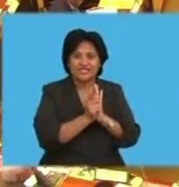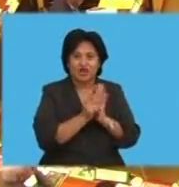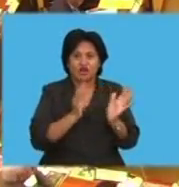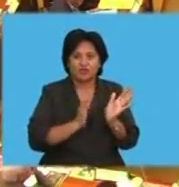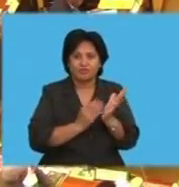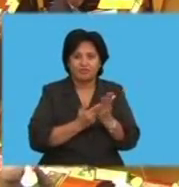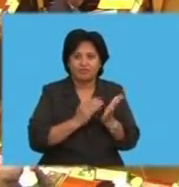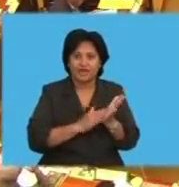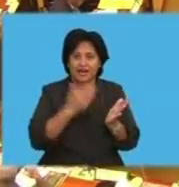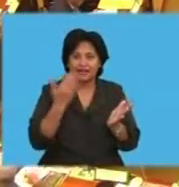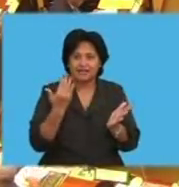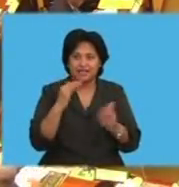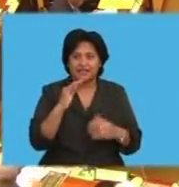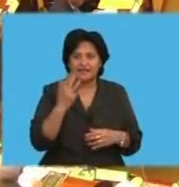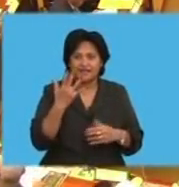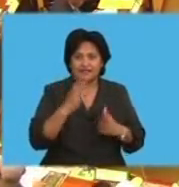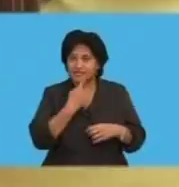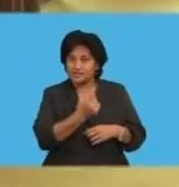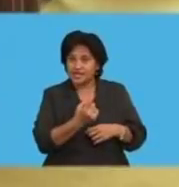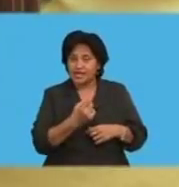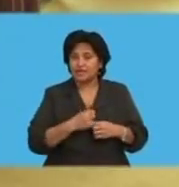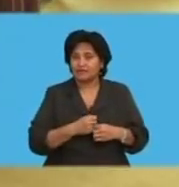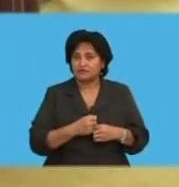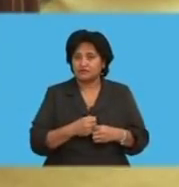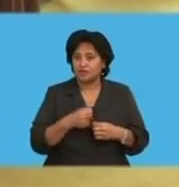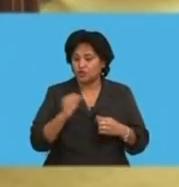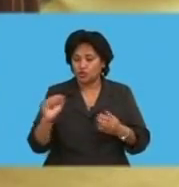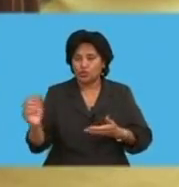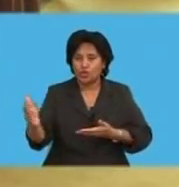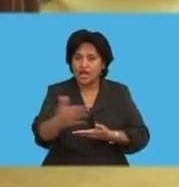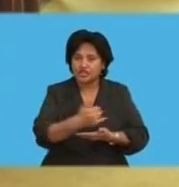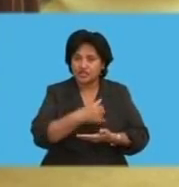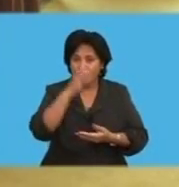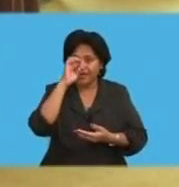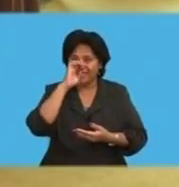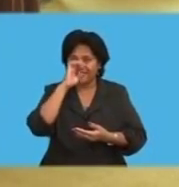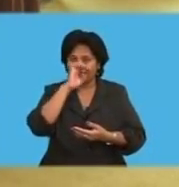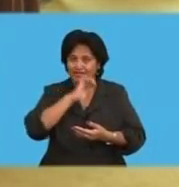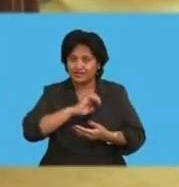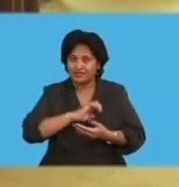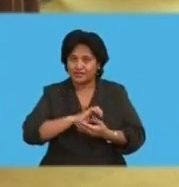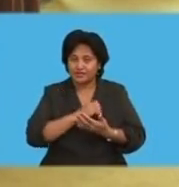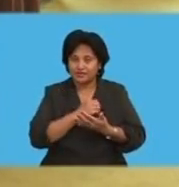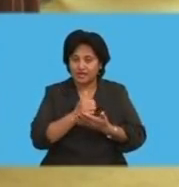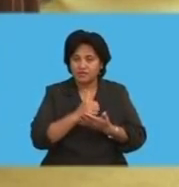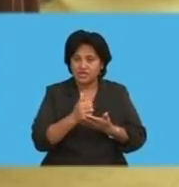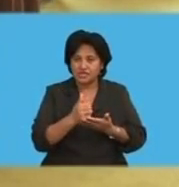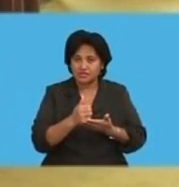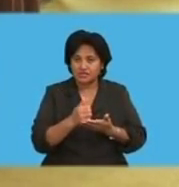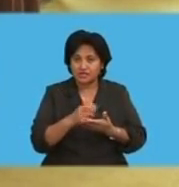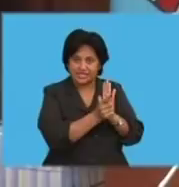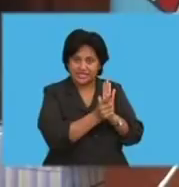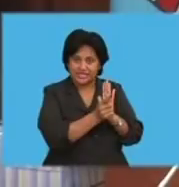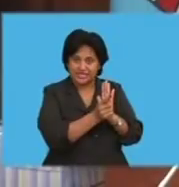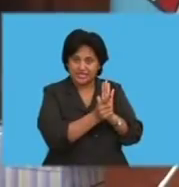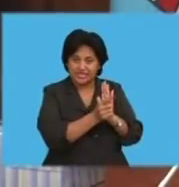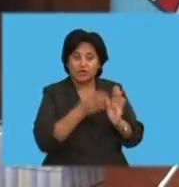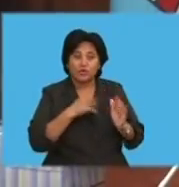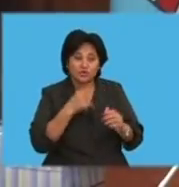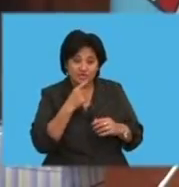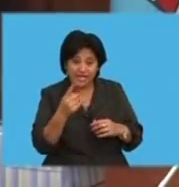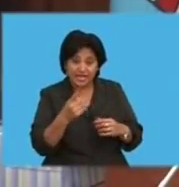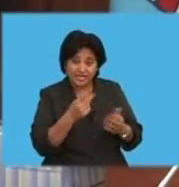the 2017 census should be made public, especially when the exercise cost taxpayers about $14.5